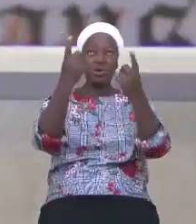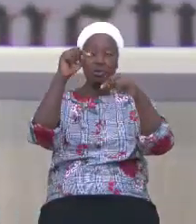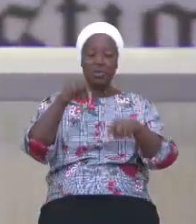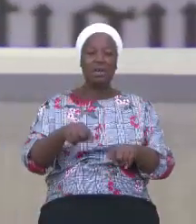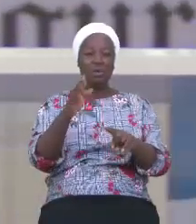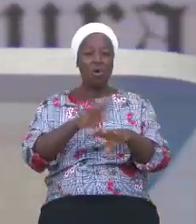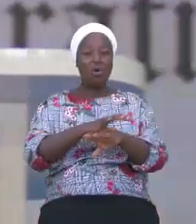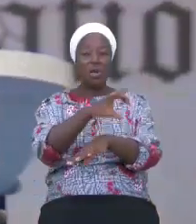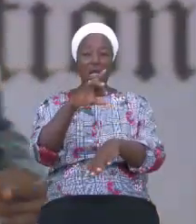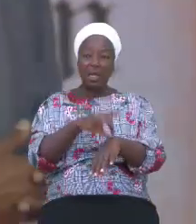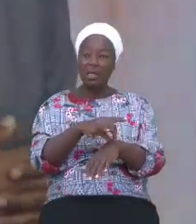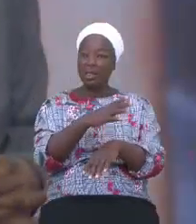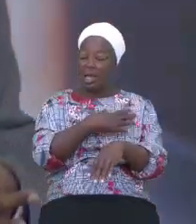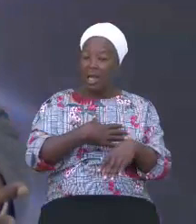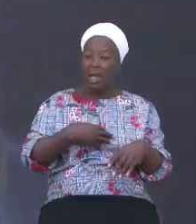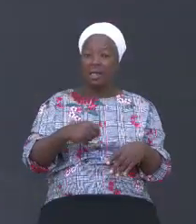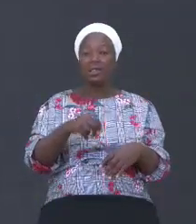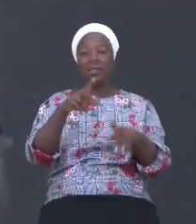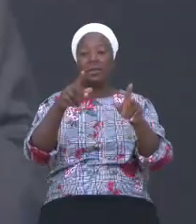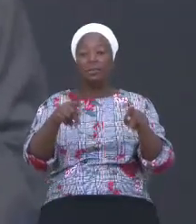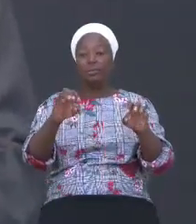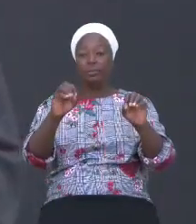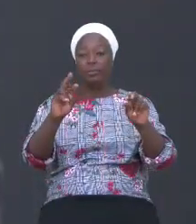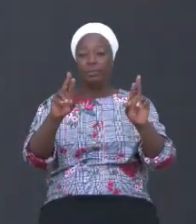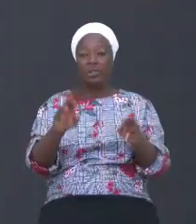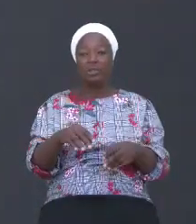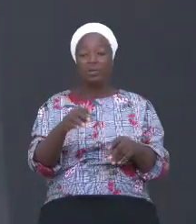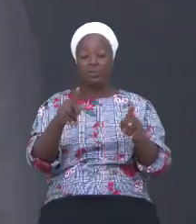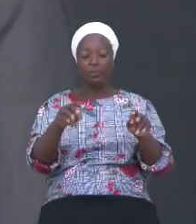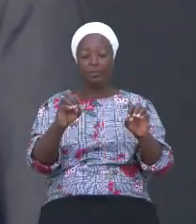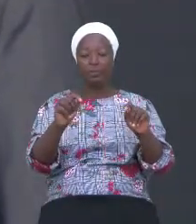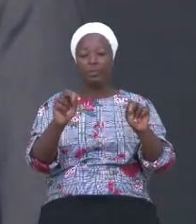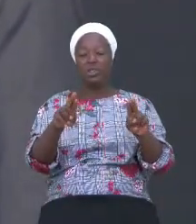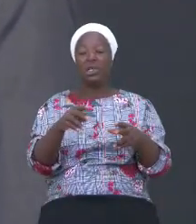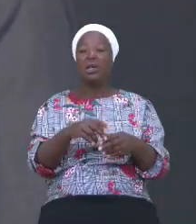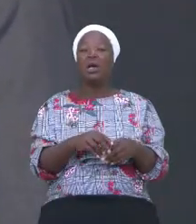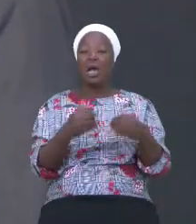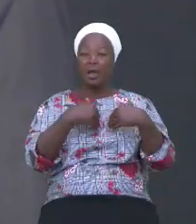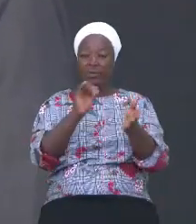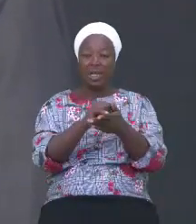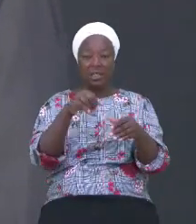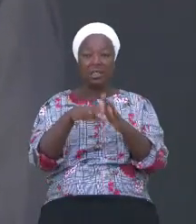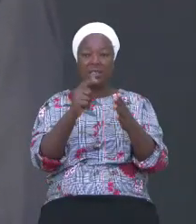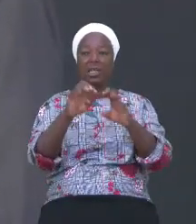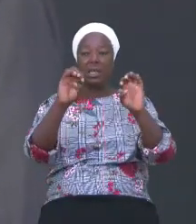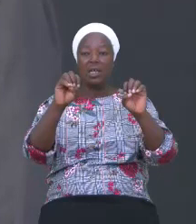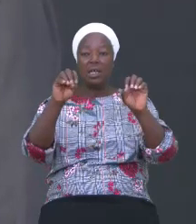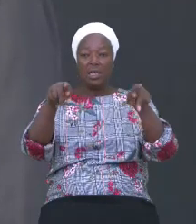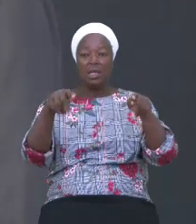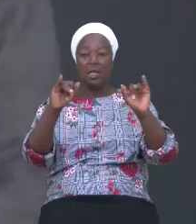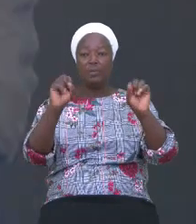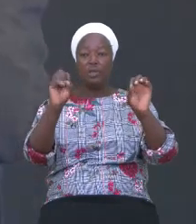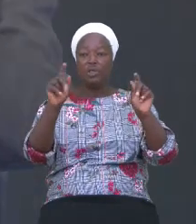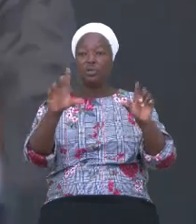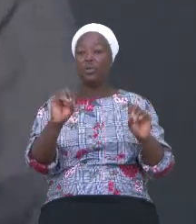on earth. And Peter recorded that in the epistle. He said, I was there.